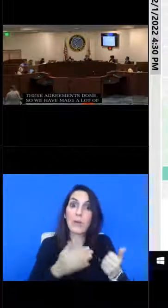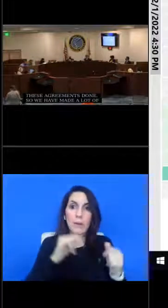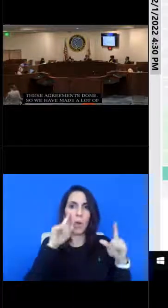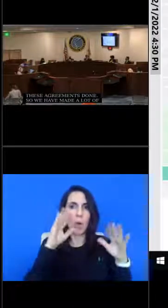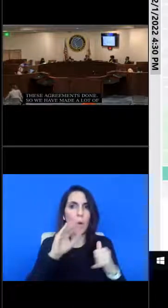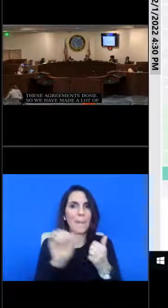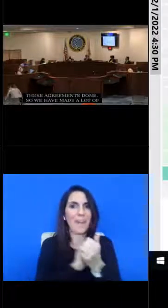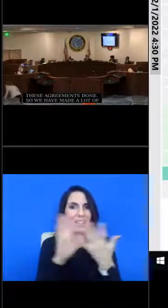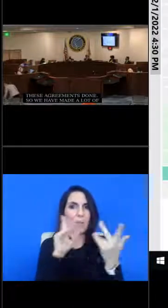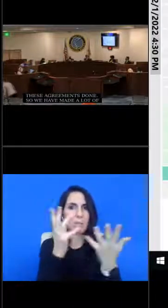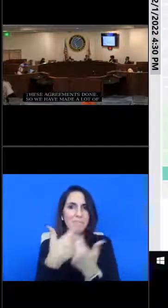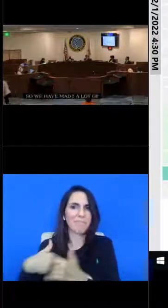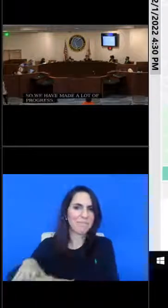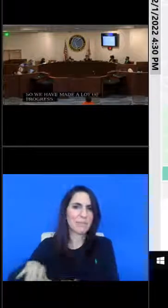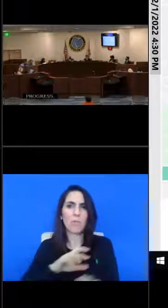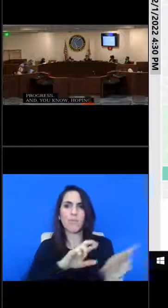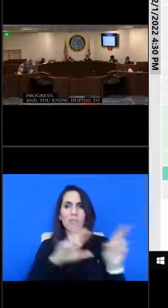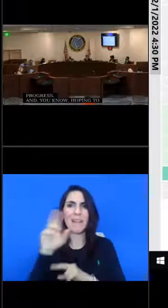to have these things wrapped up in a couple of weeks.